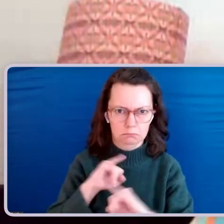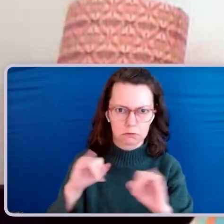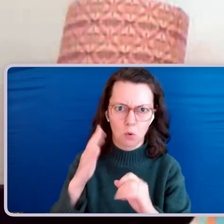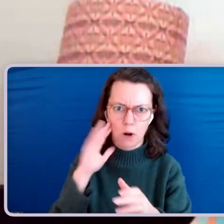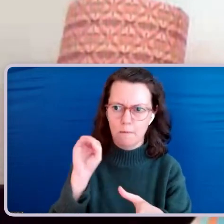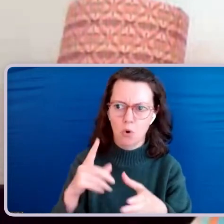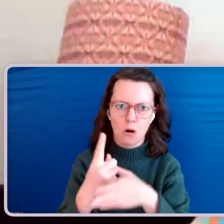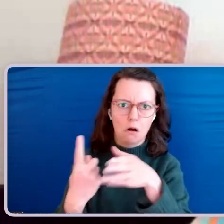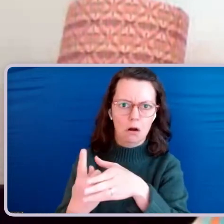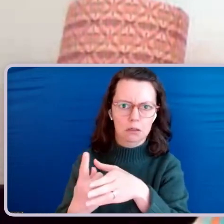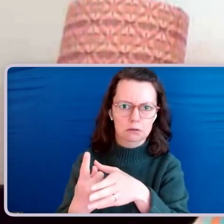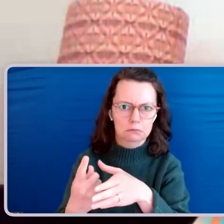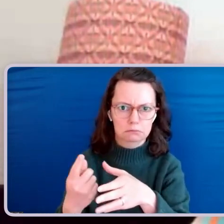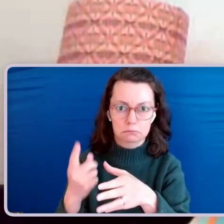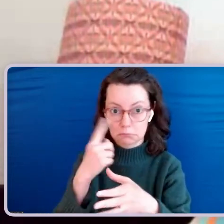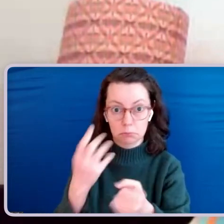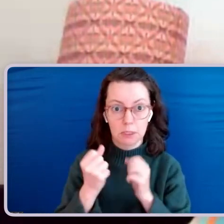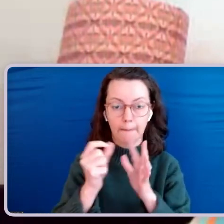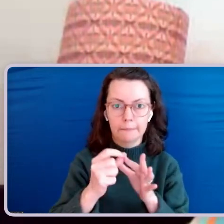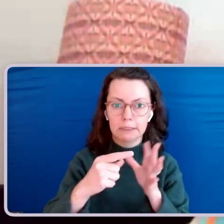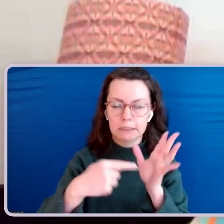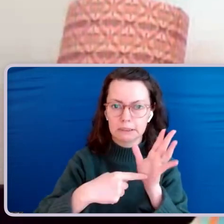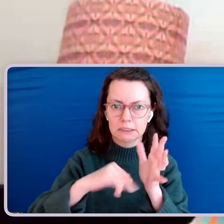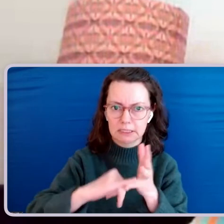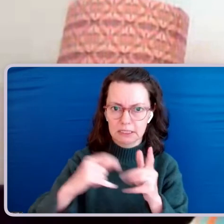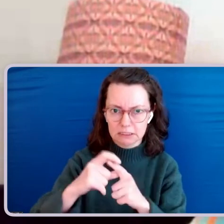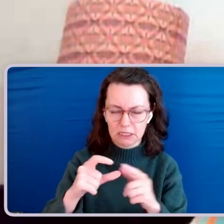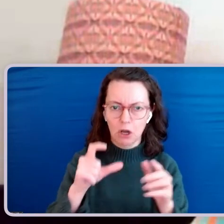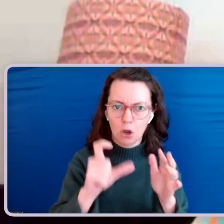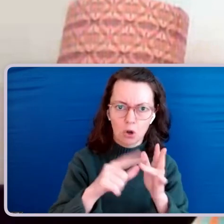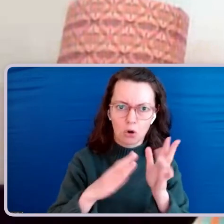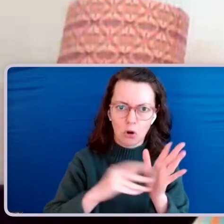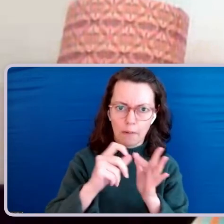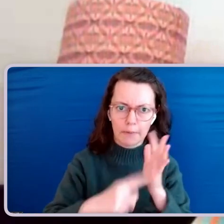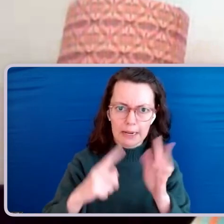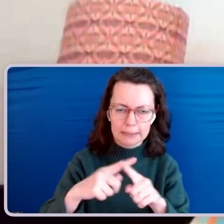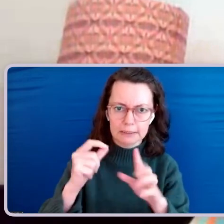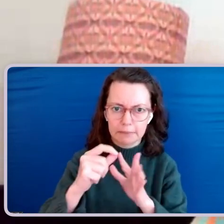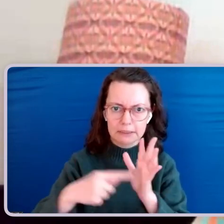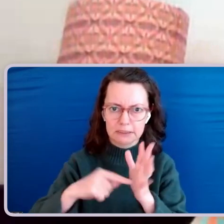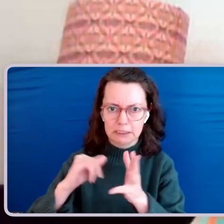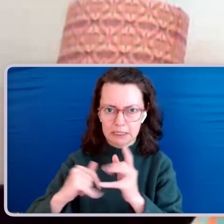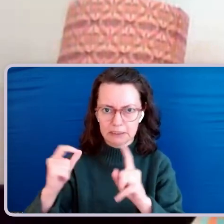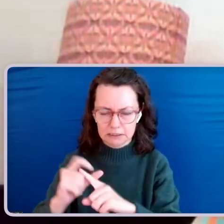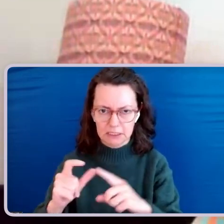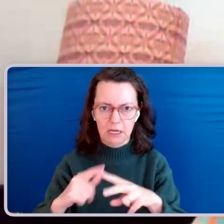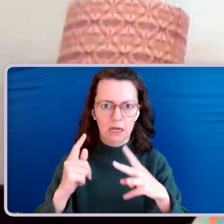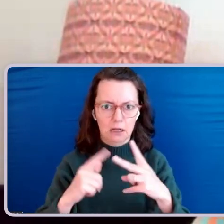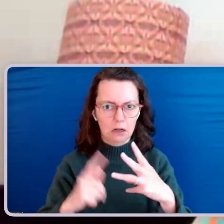of PTSD and complex PTSD, and aggravating or worsening any kind